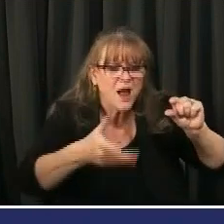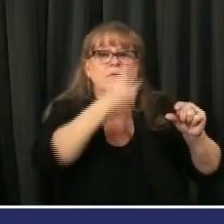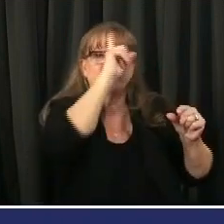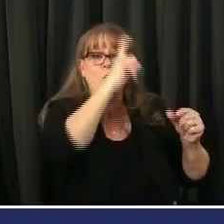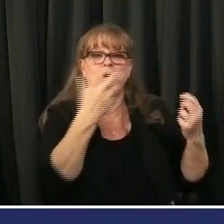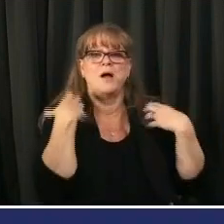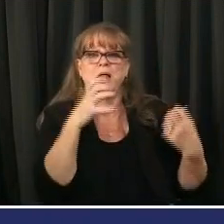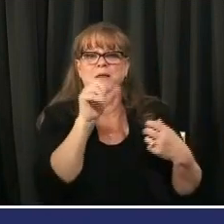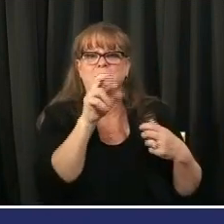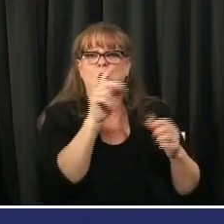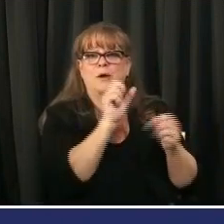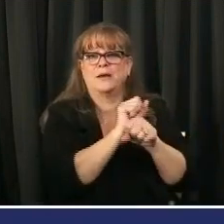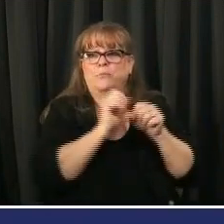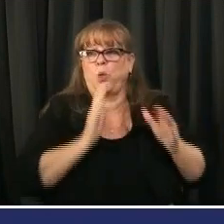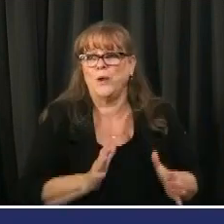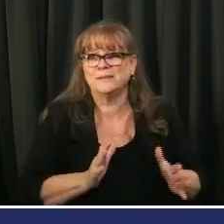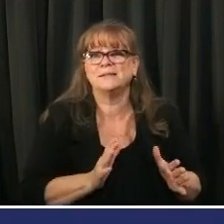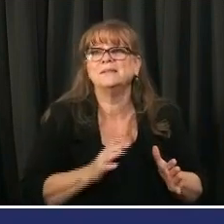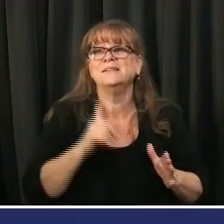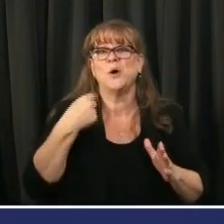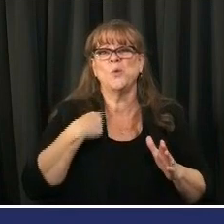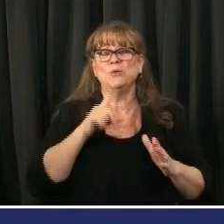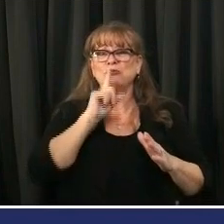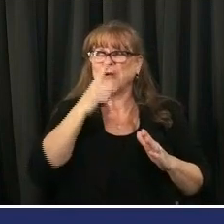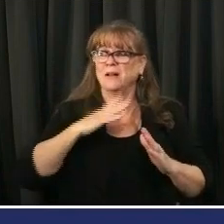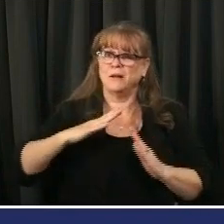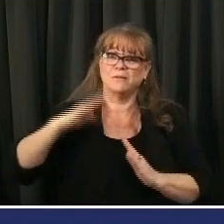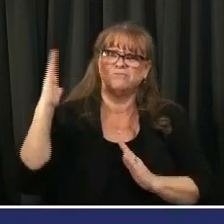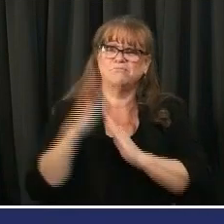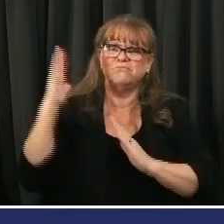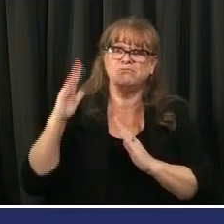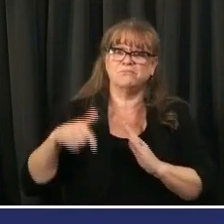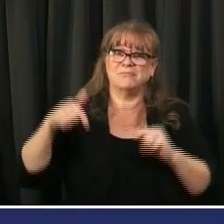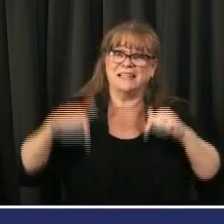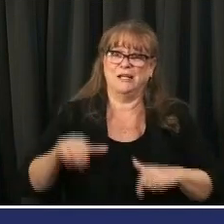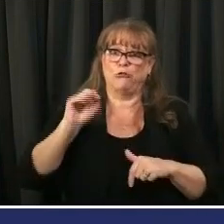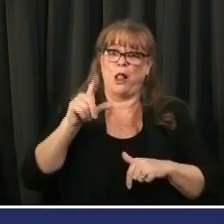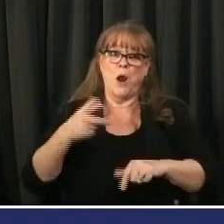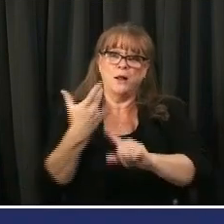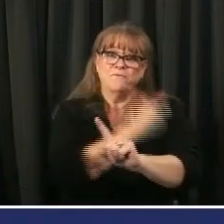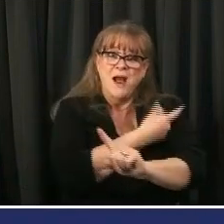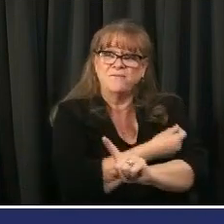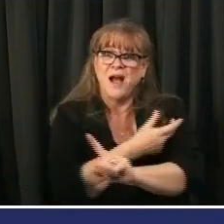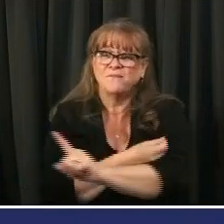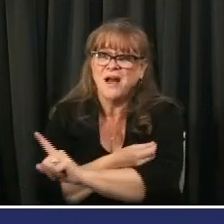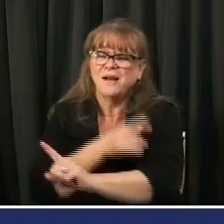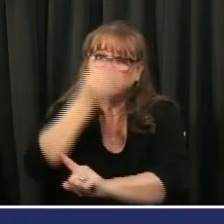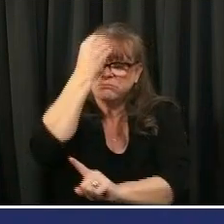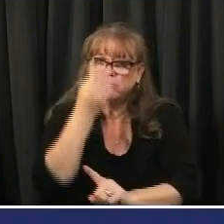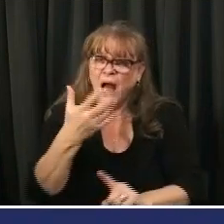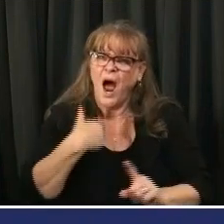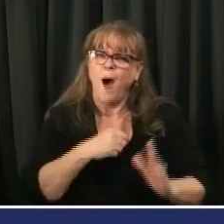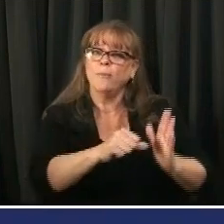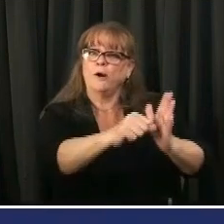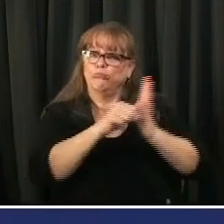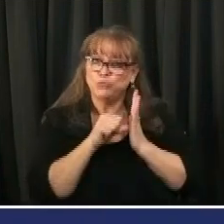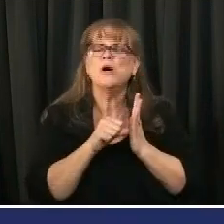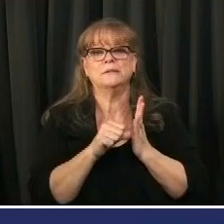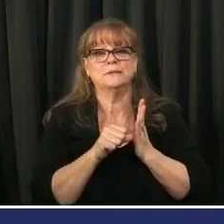arms of all the states in the nation. We're very proud of that. We want to continue that. That being said, when you look at these